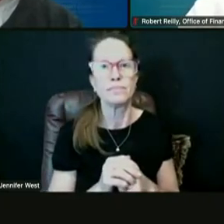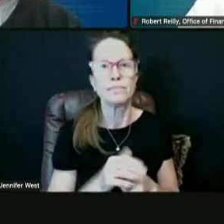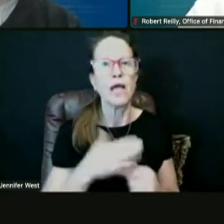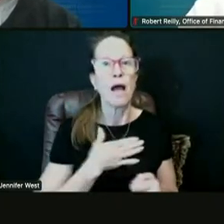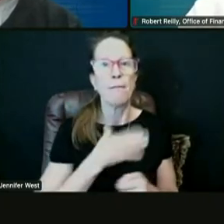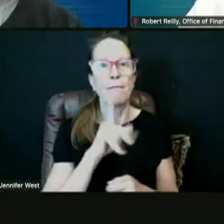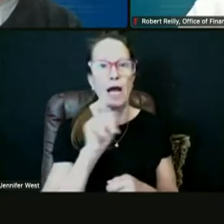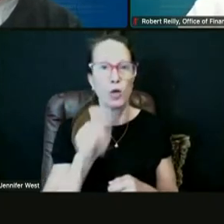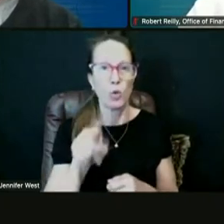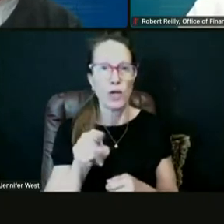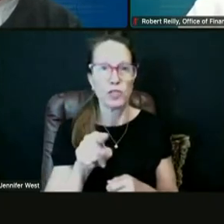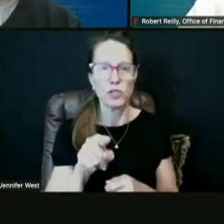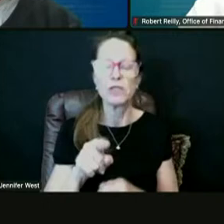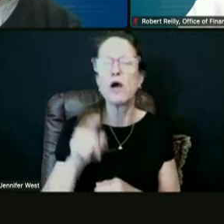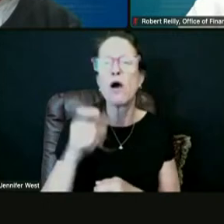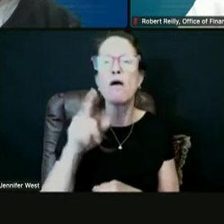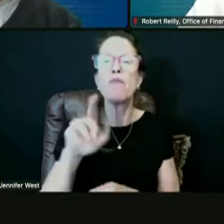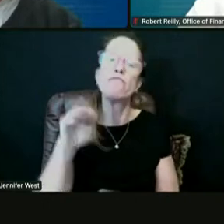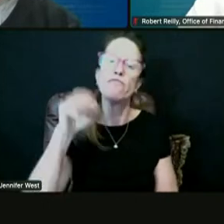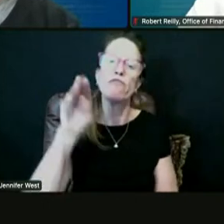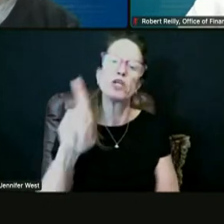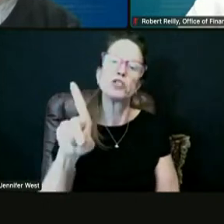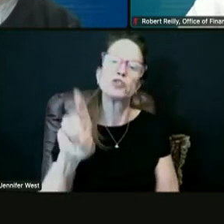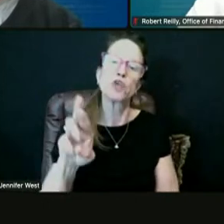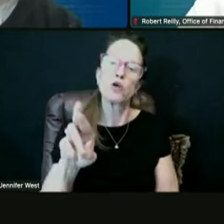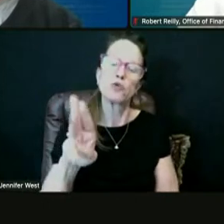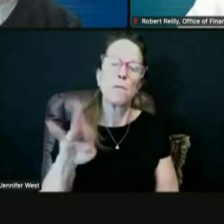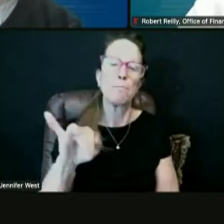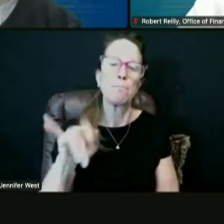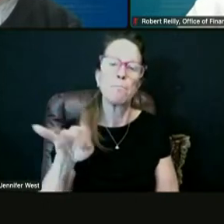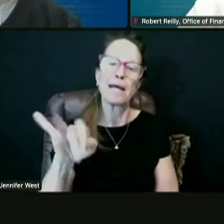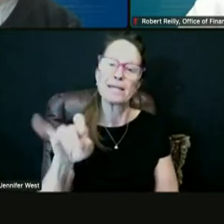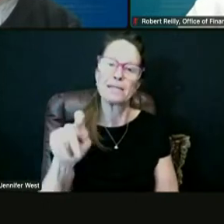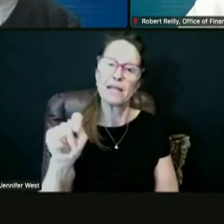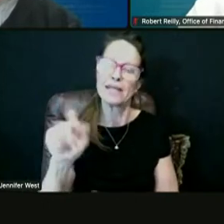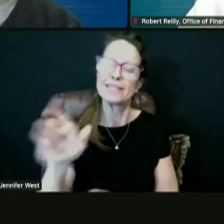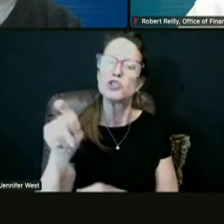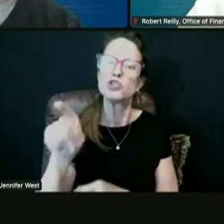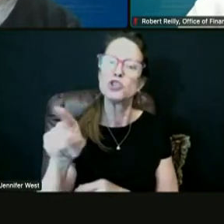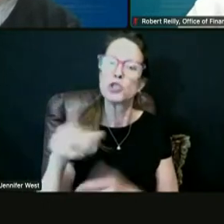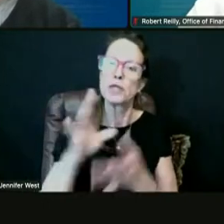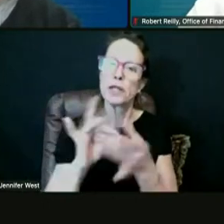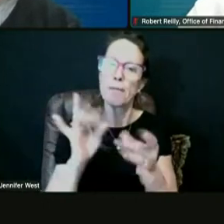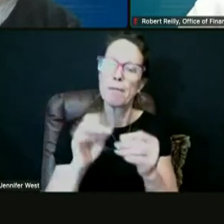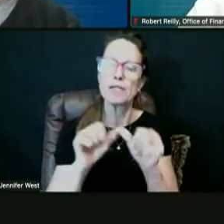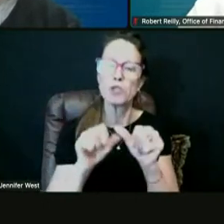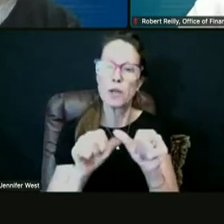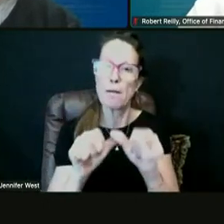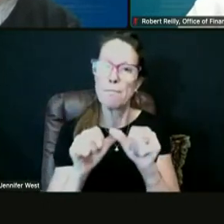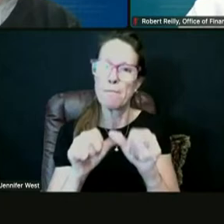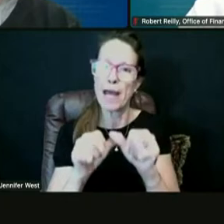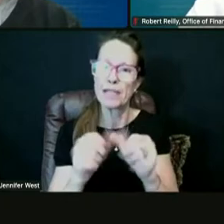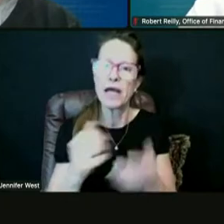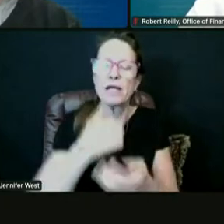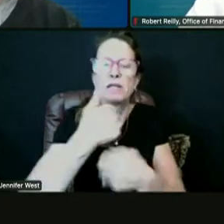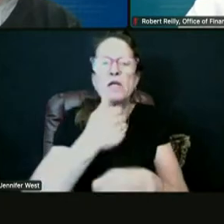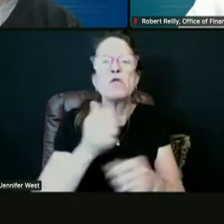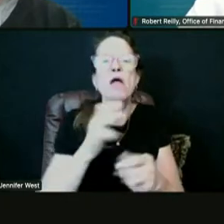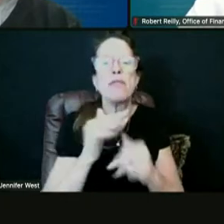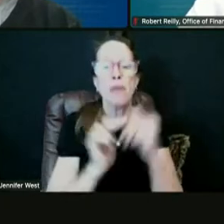is, Dr. McKnight mentioned earlier on about maintaining and modernizing buildings for the